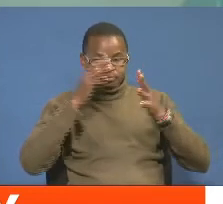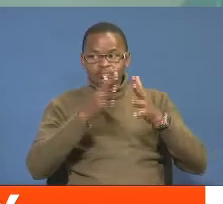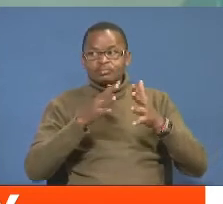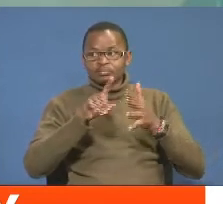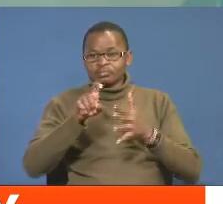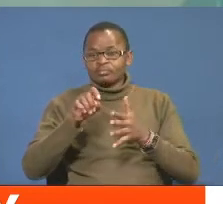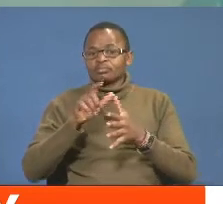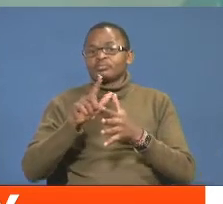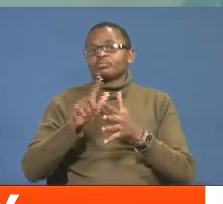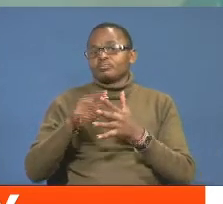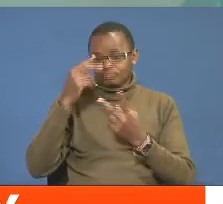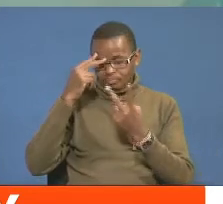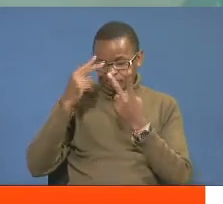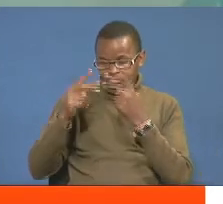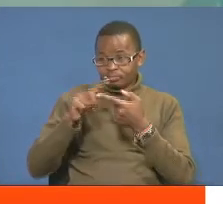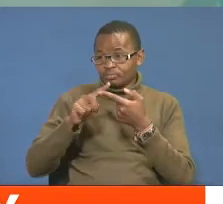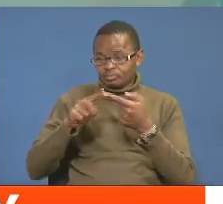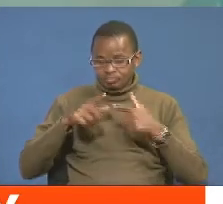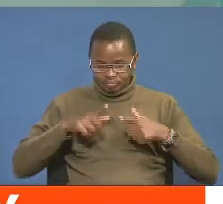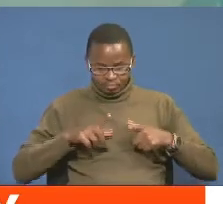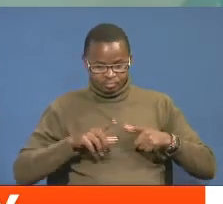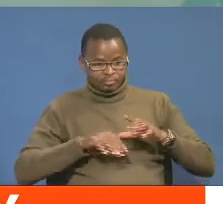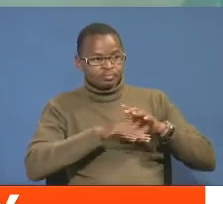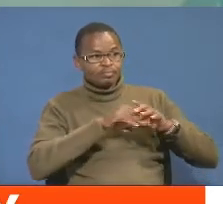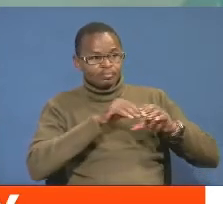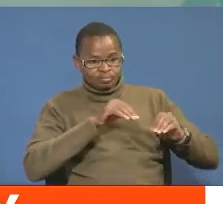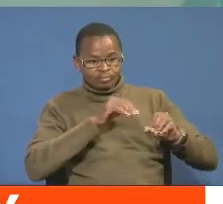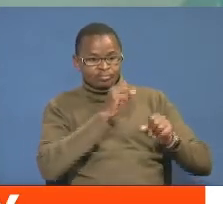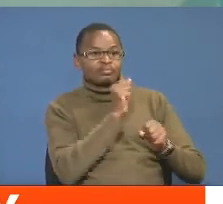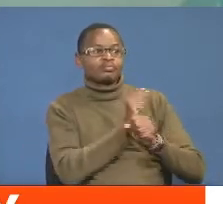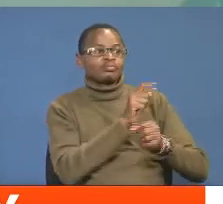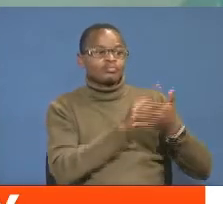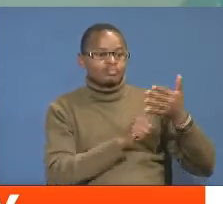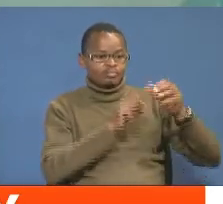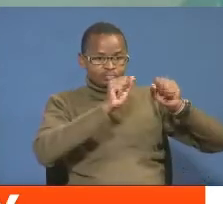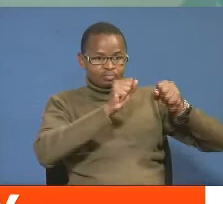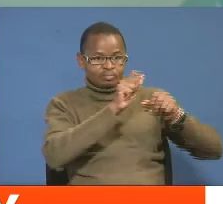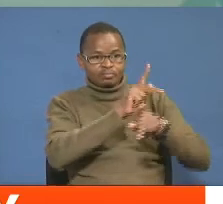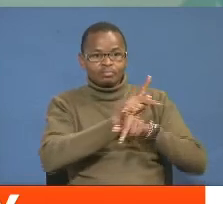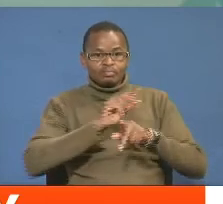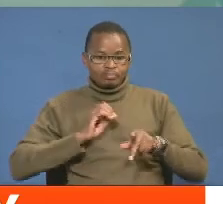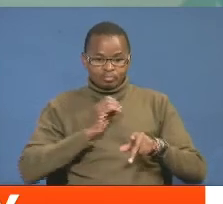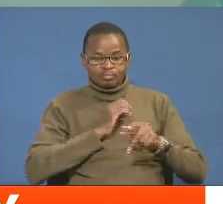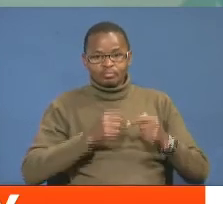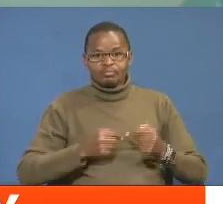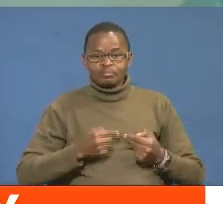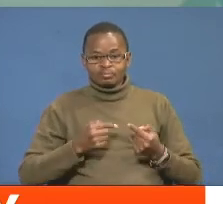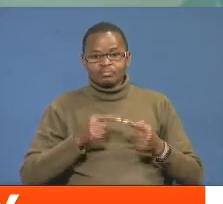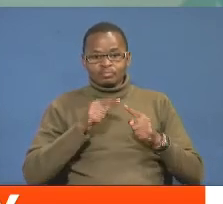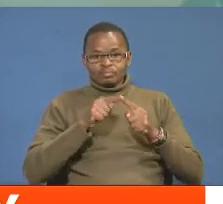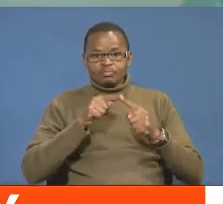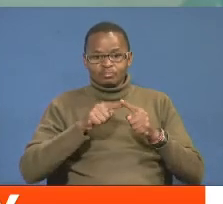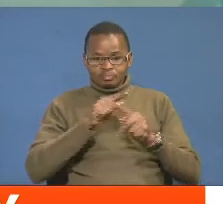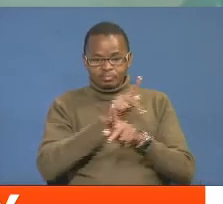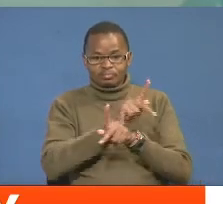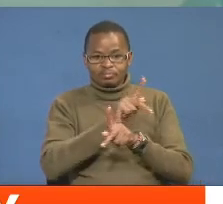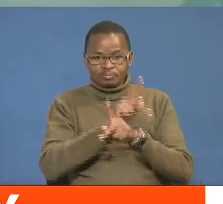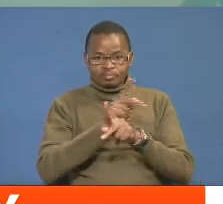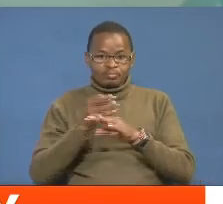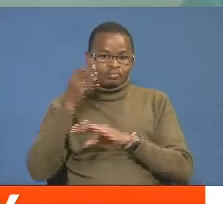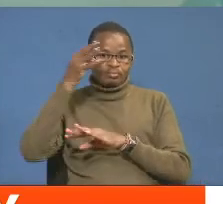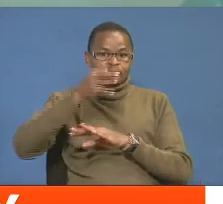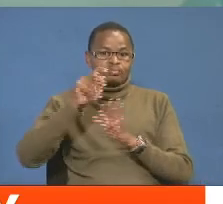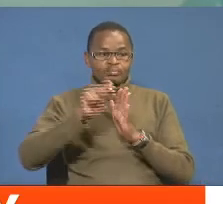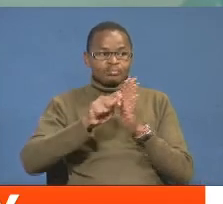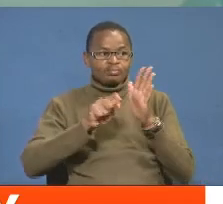else to be vaccinated so that we can see. But let's just get out there and do what we can to protect ourselves and to protect the future